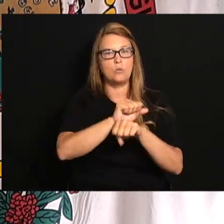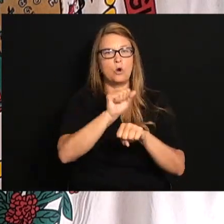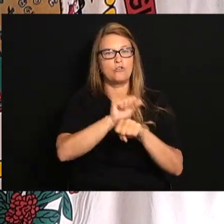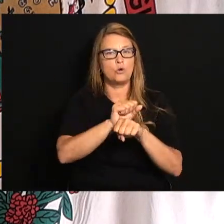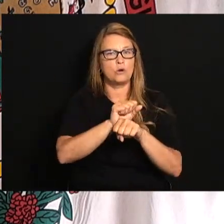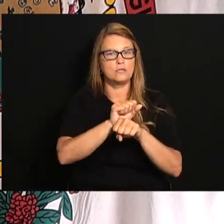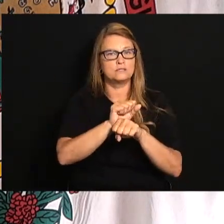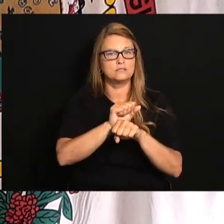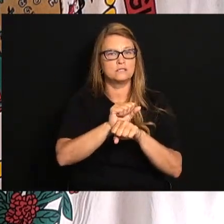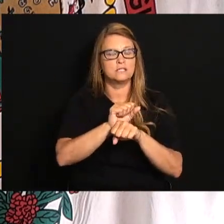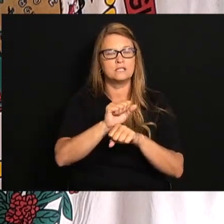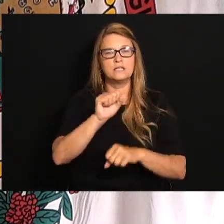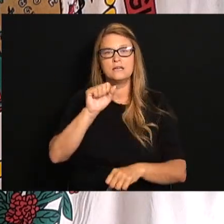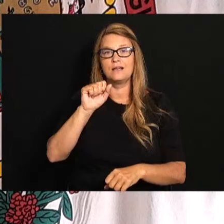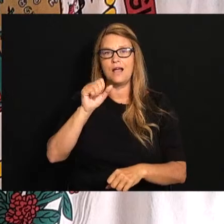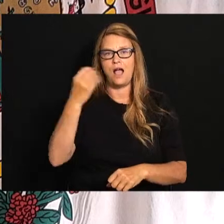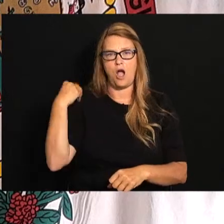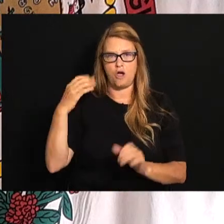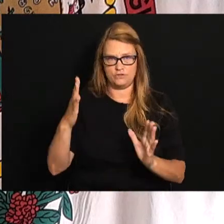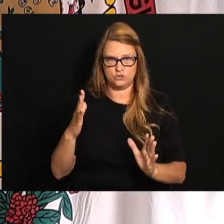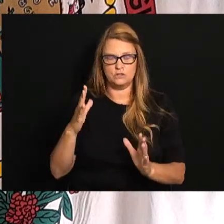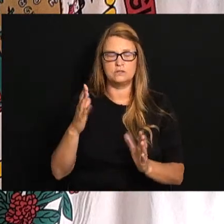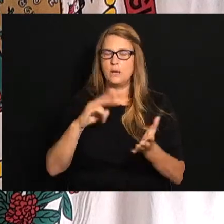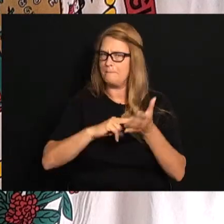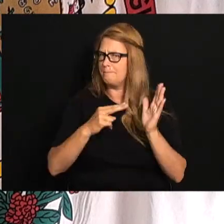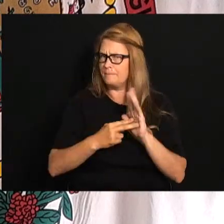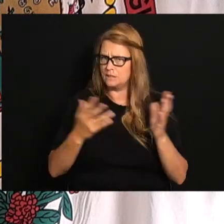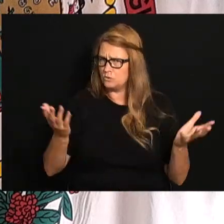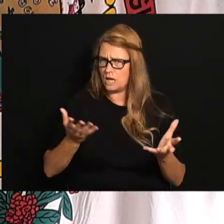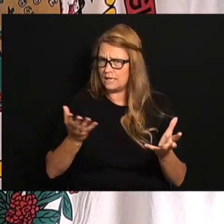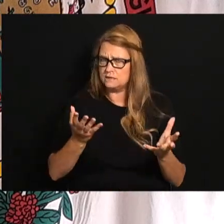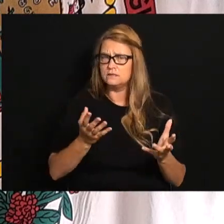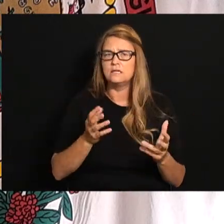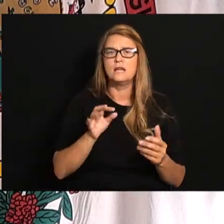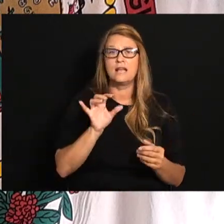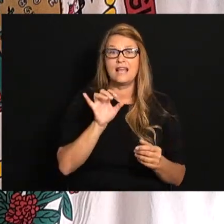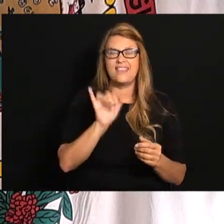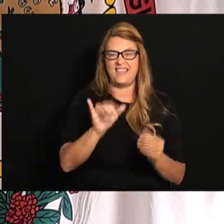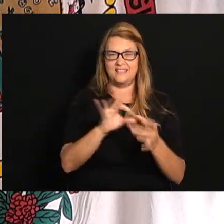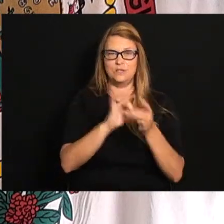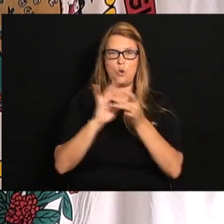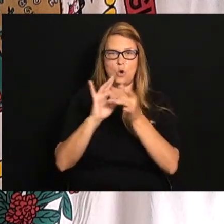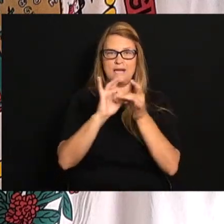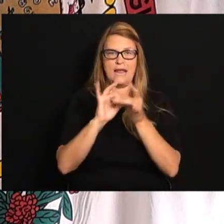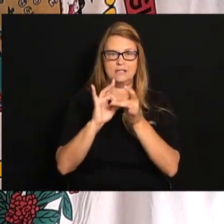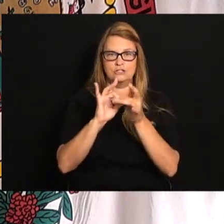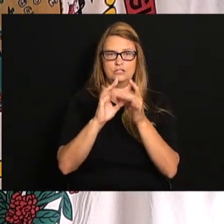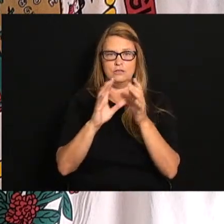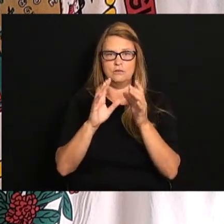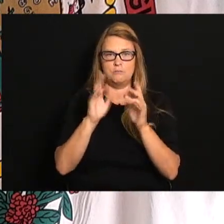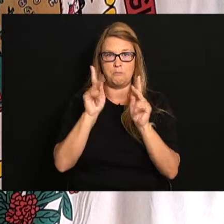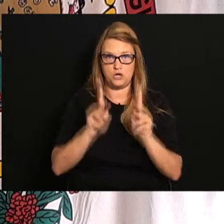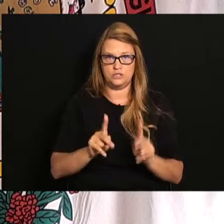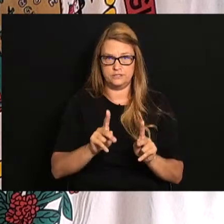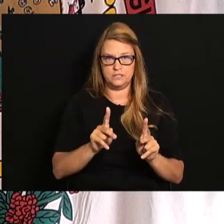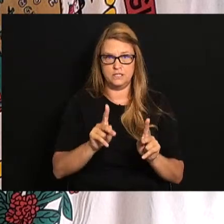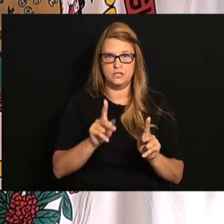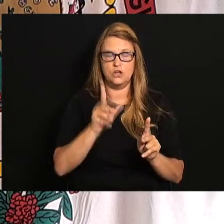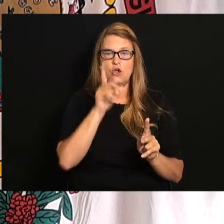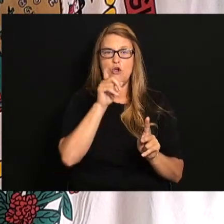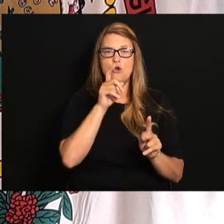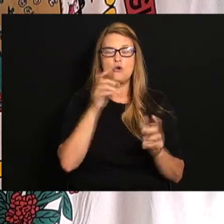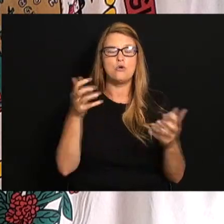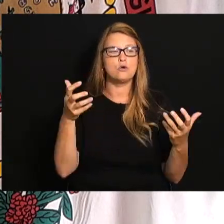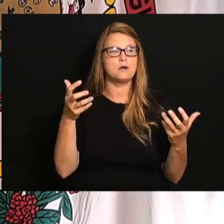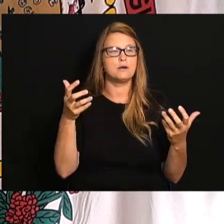Officer. Now basically what this is just this. This is a coordination person that basically is matching